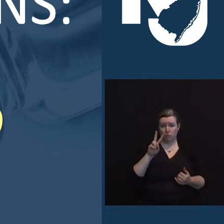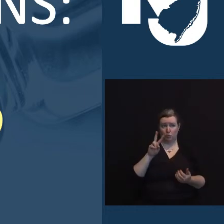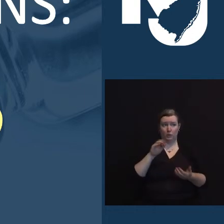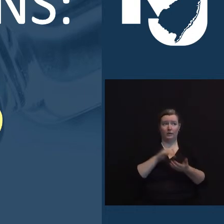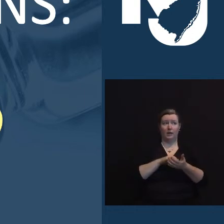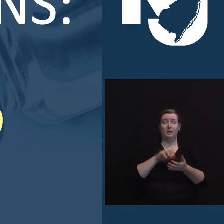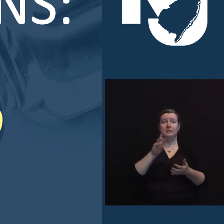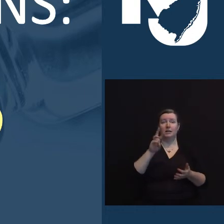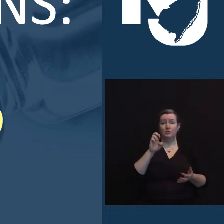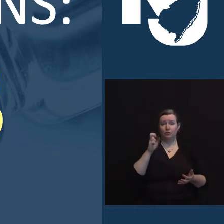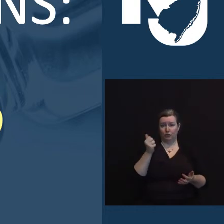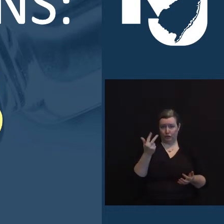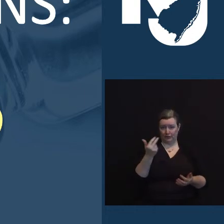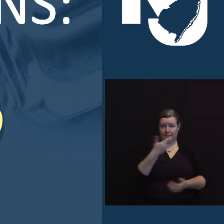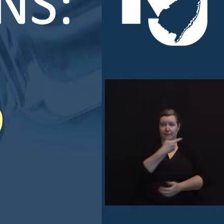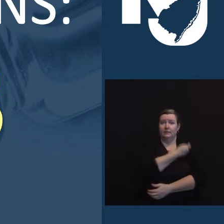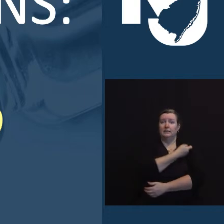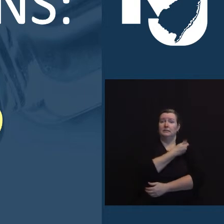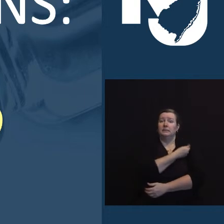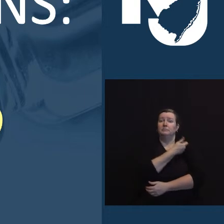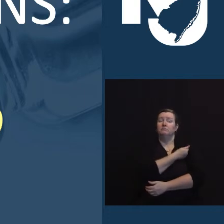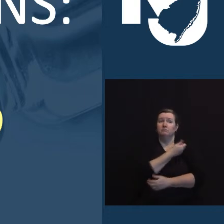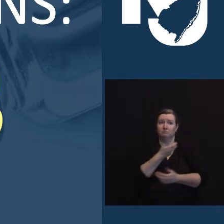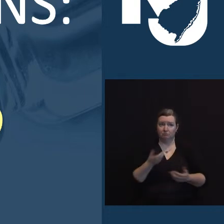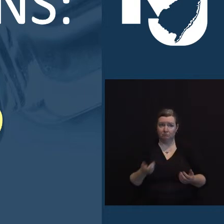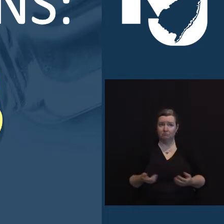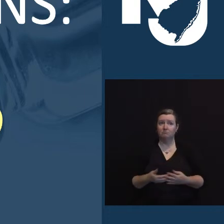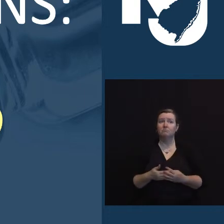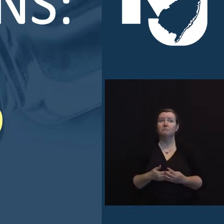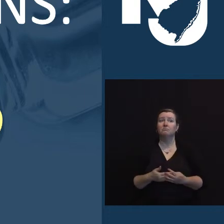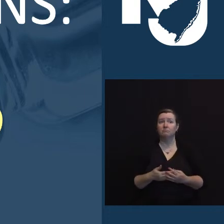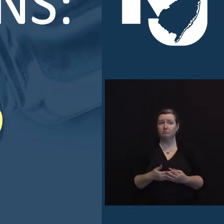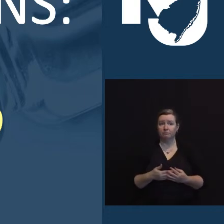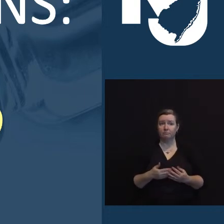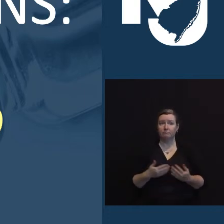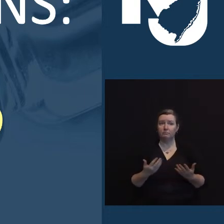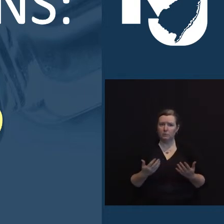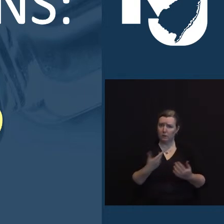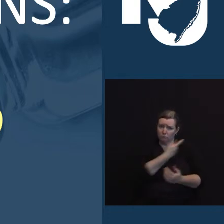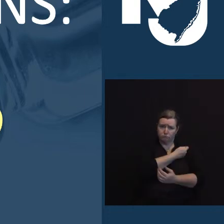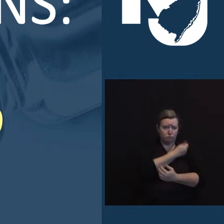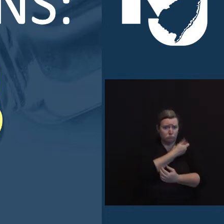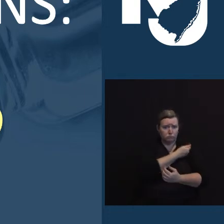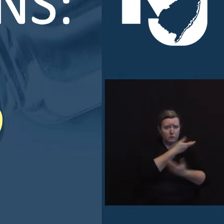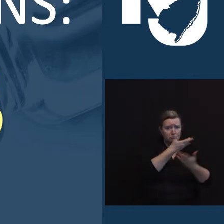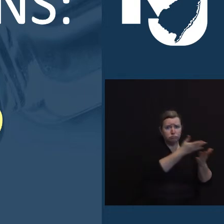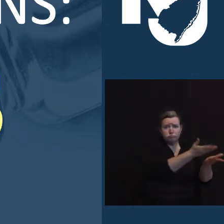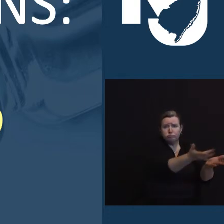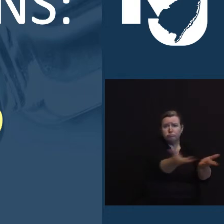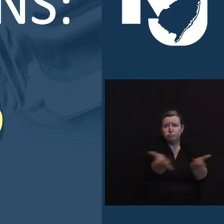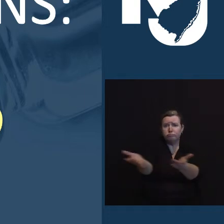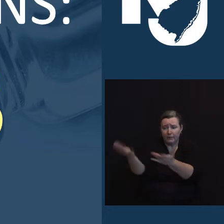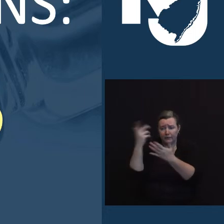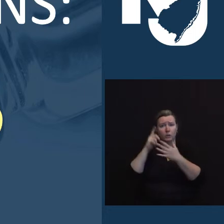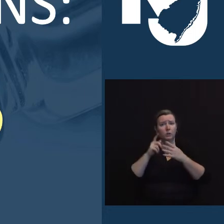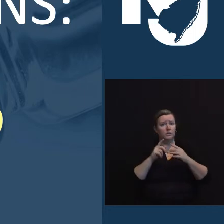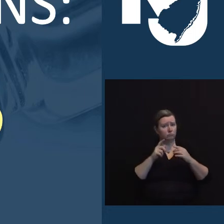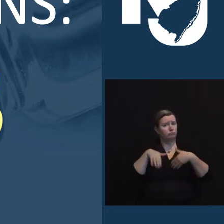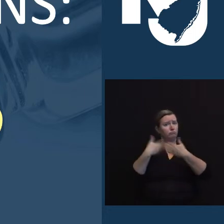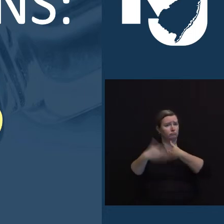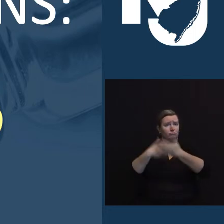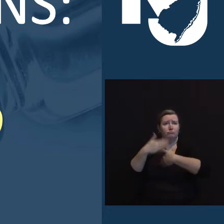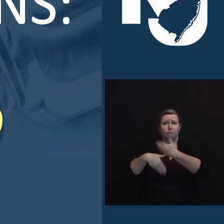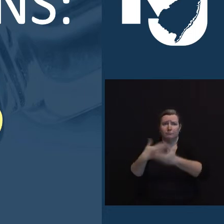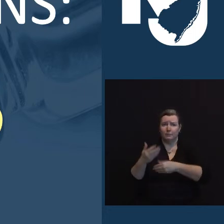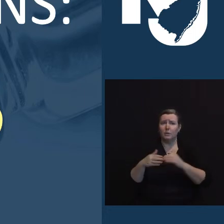642,613 vaccinations. We have now gotten more shots in arms than we have had confirmed positive PCR